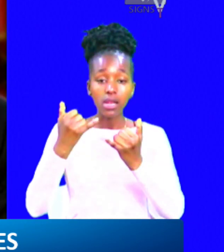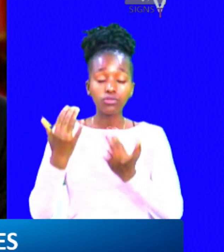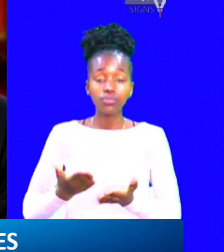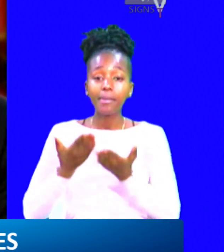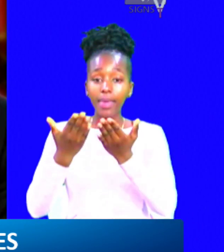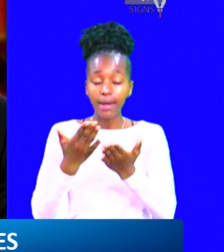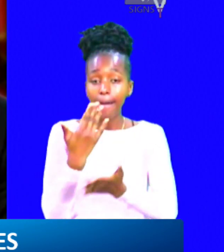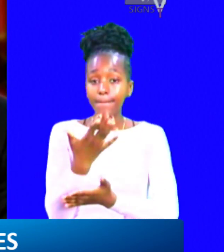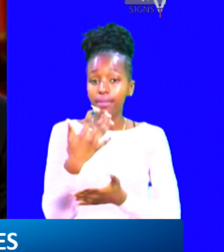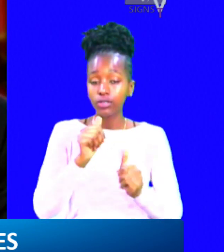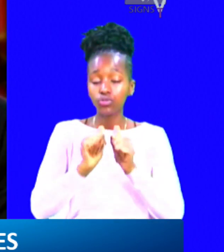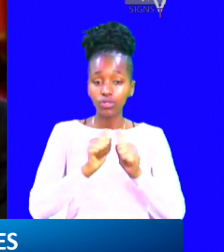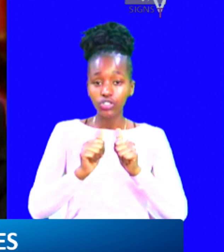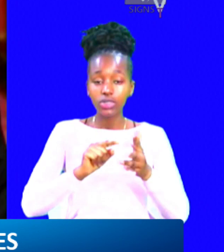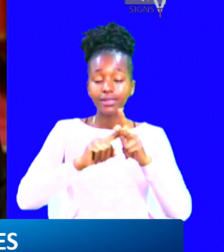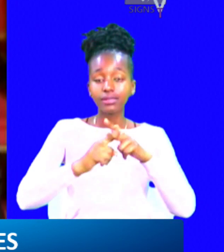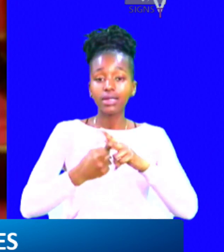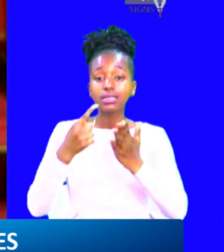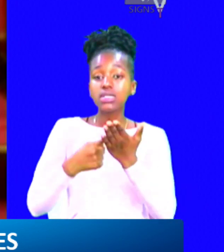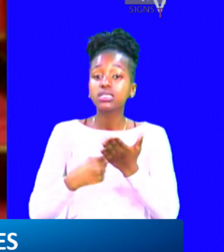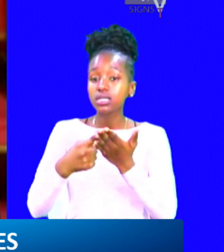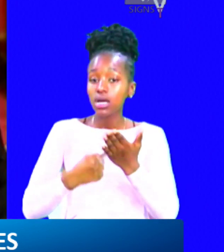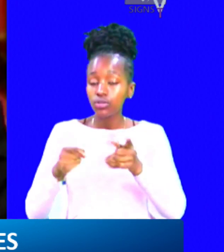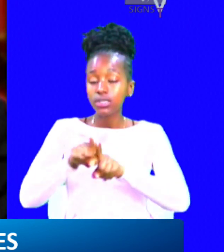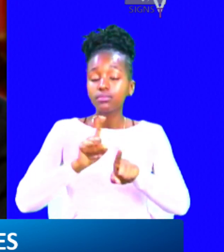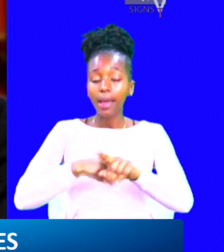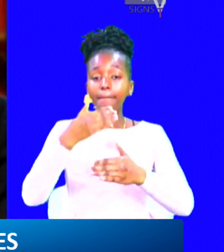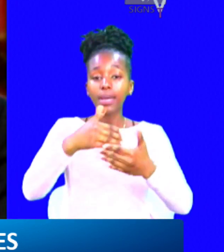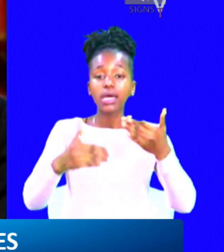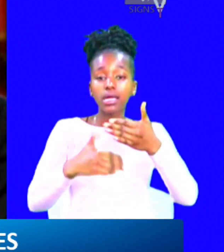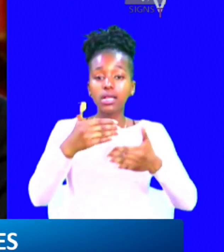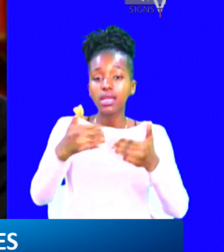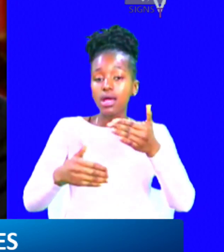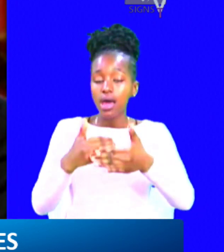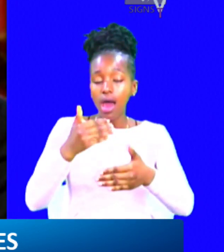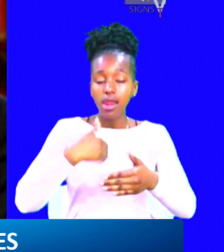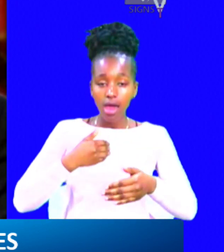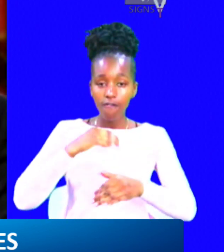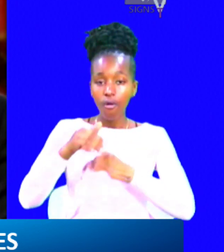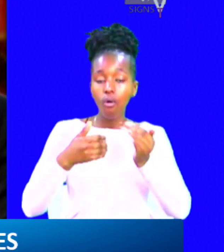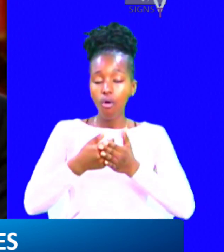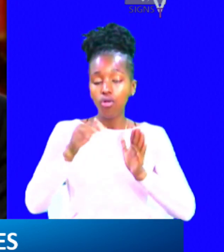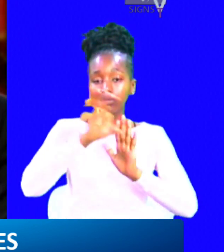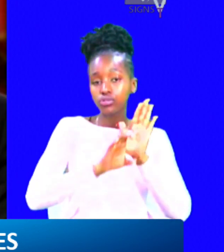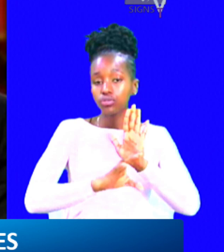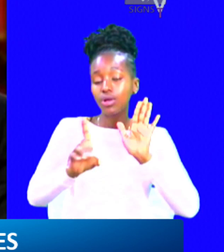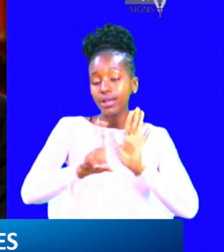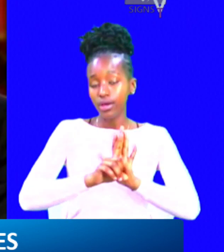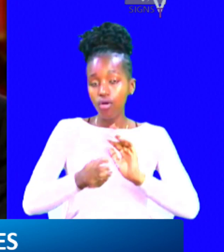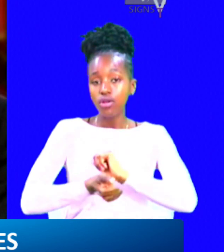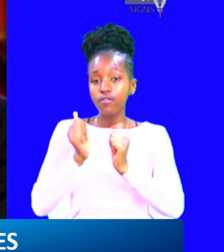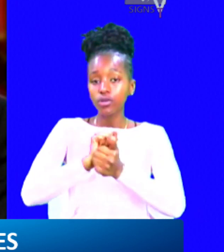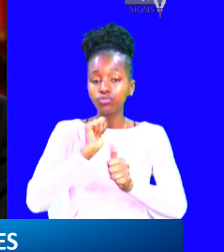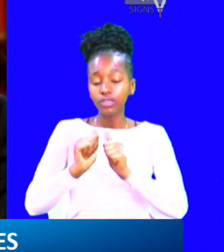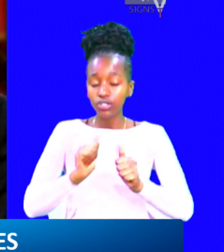dialogue and consensus building, and recommend appropriate constitutional, legal, and policy reforms on issues of concern to the